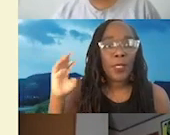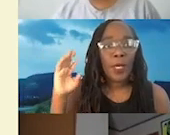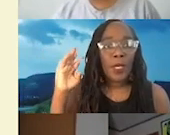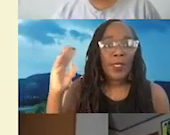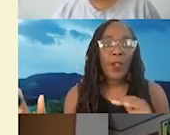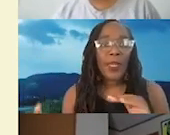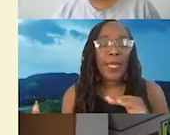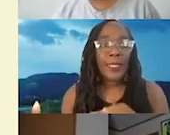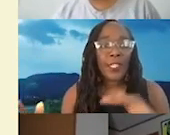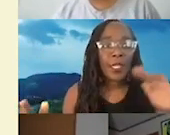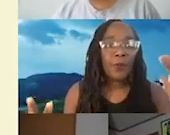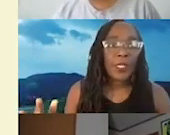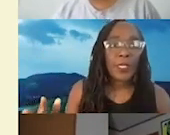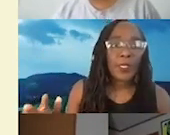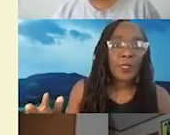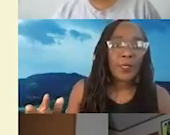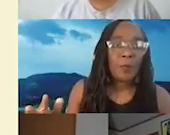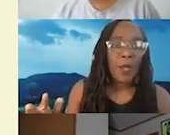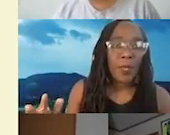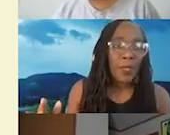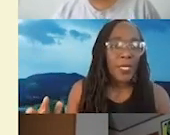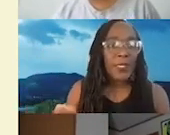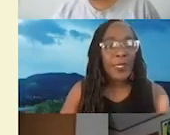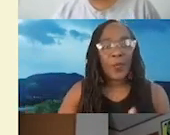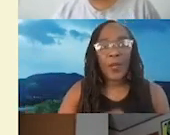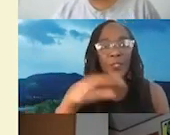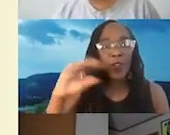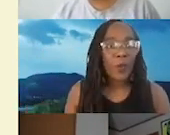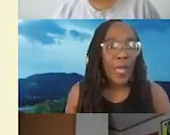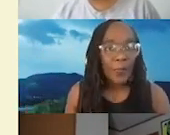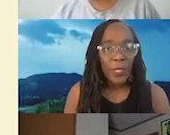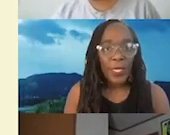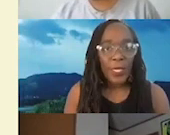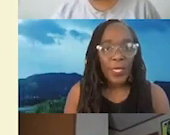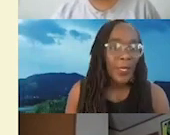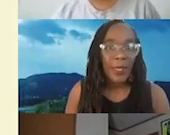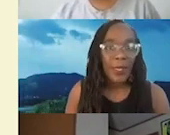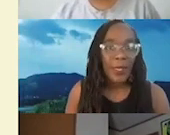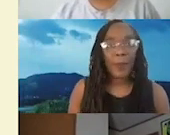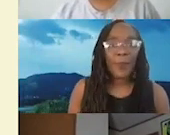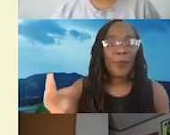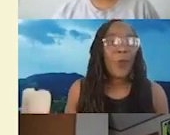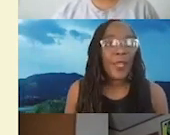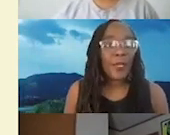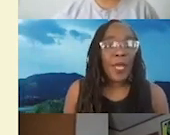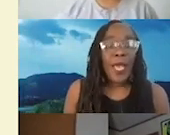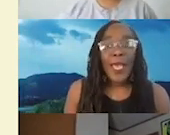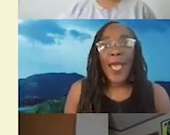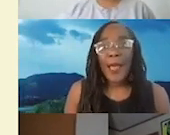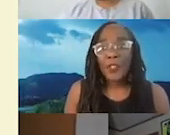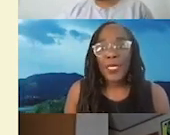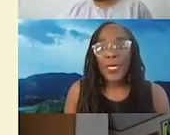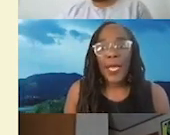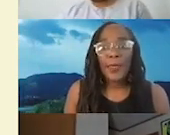about decolonization versus modernity, or are we trying to go back to pre-Columbian, whatever.